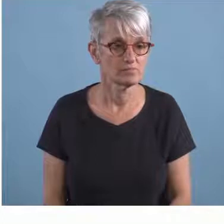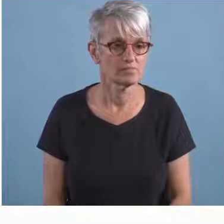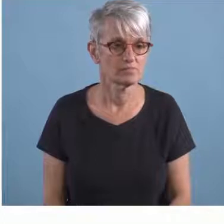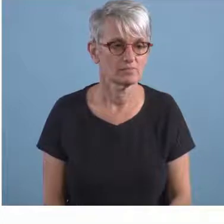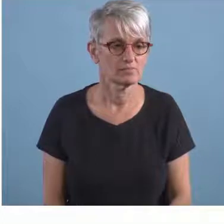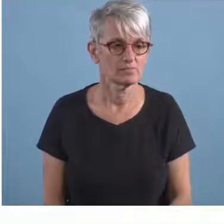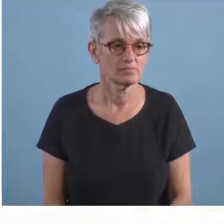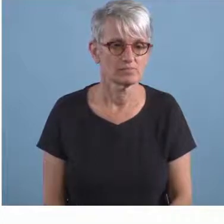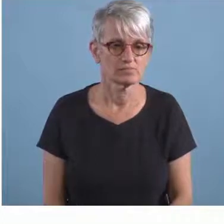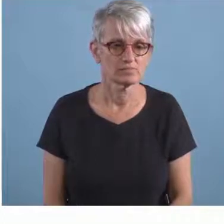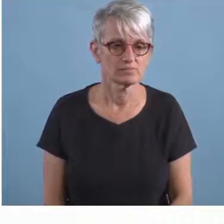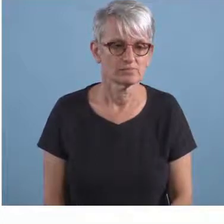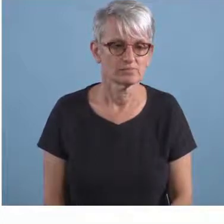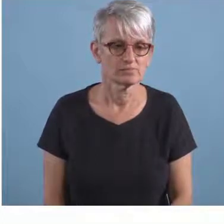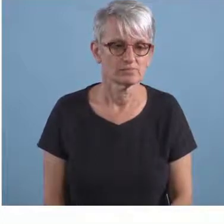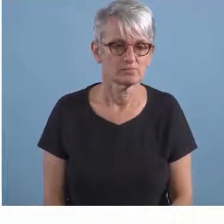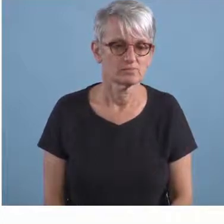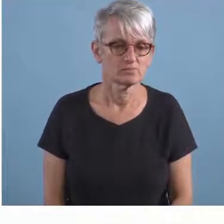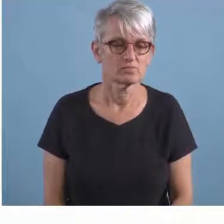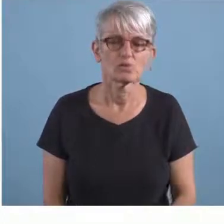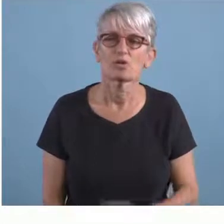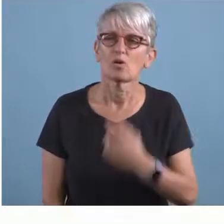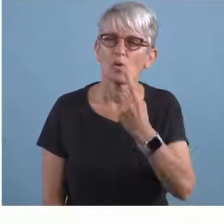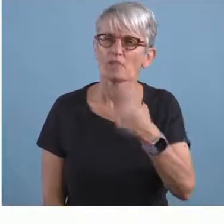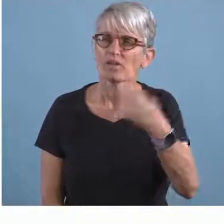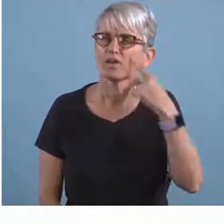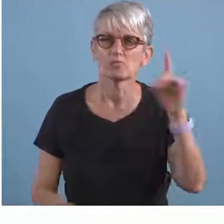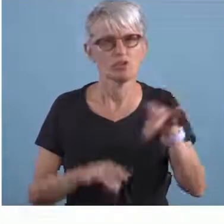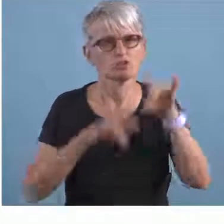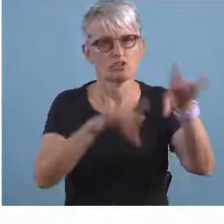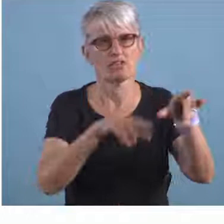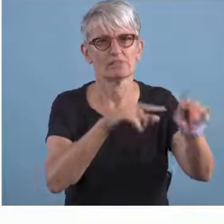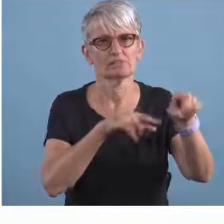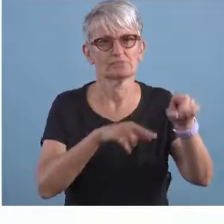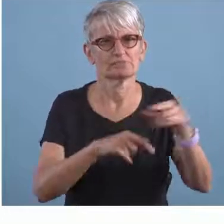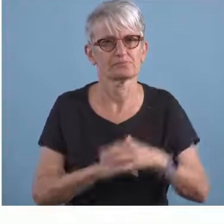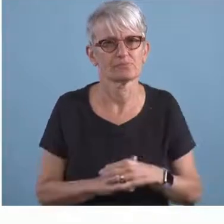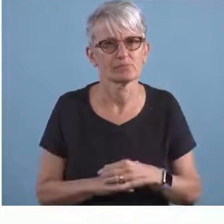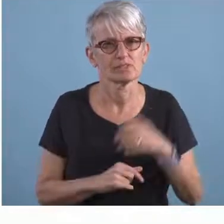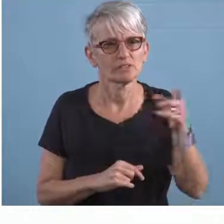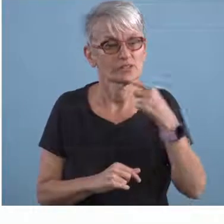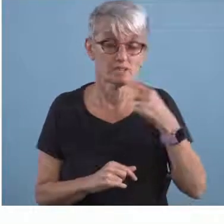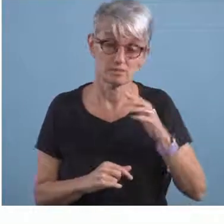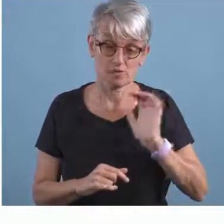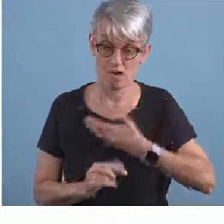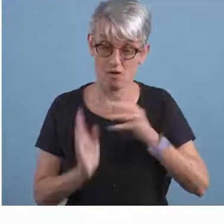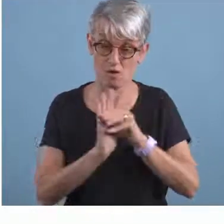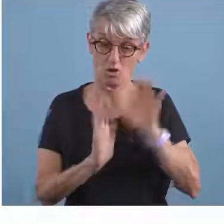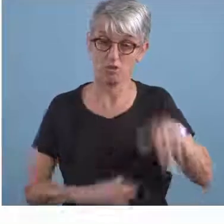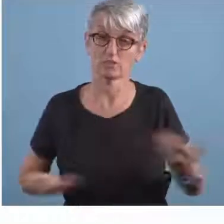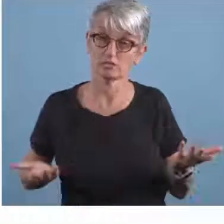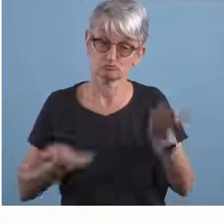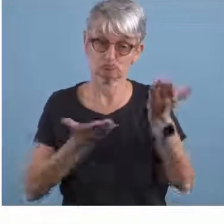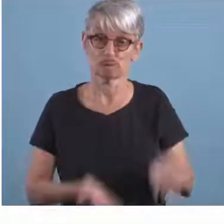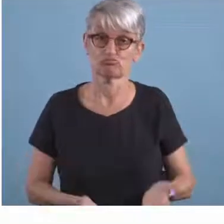The only place I can think of is Australia, where they have basically said, this is our model. And